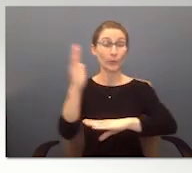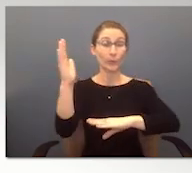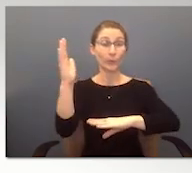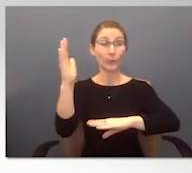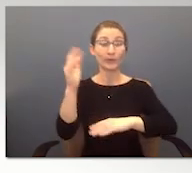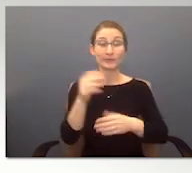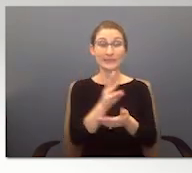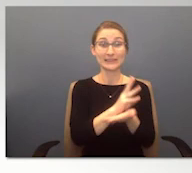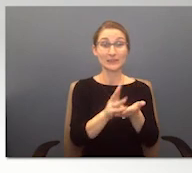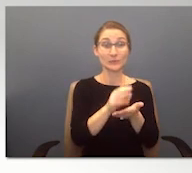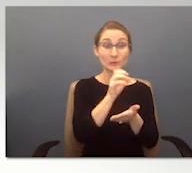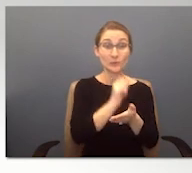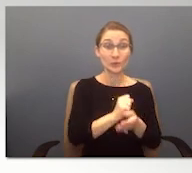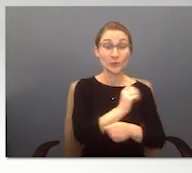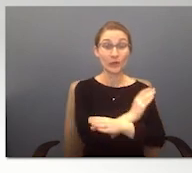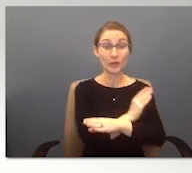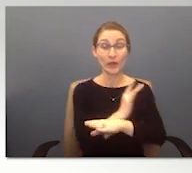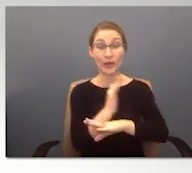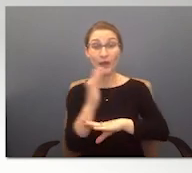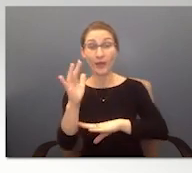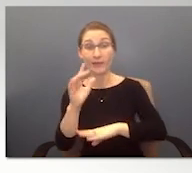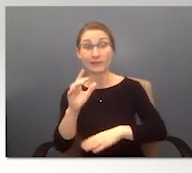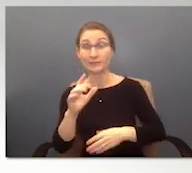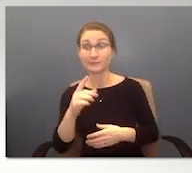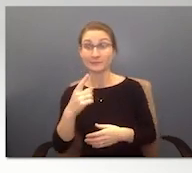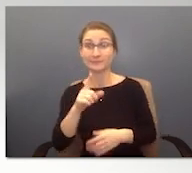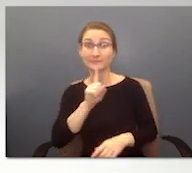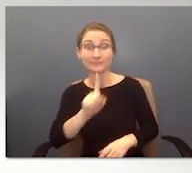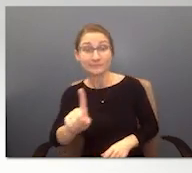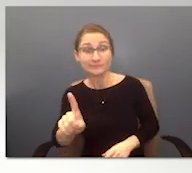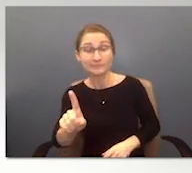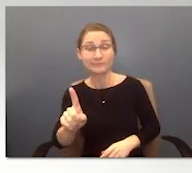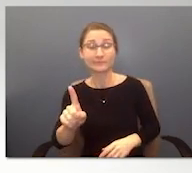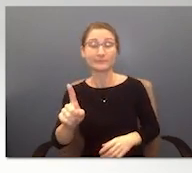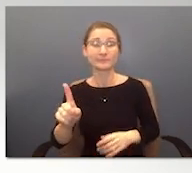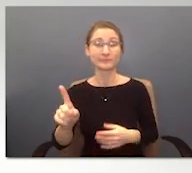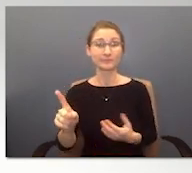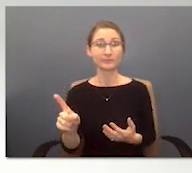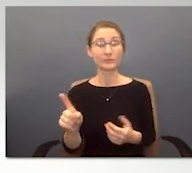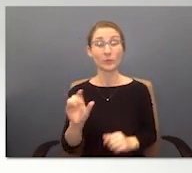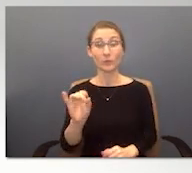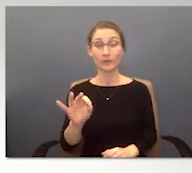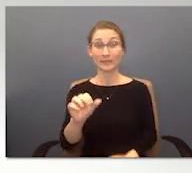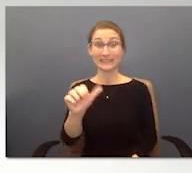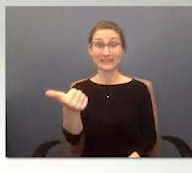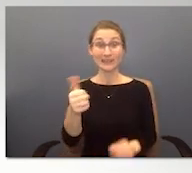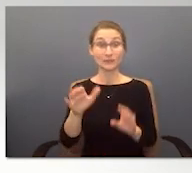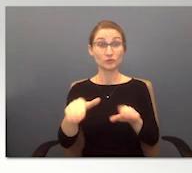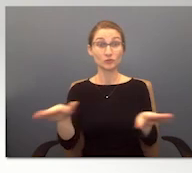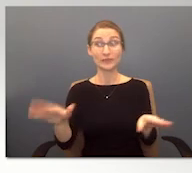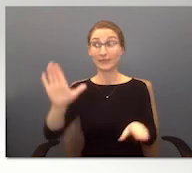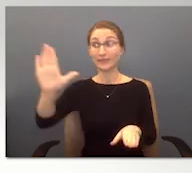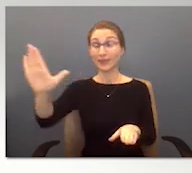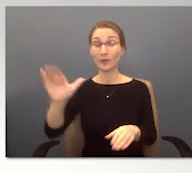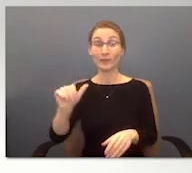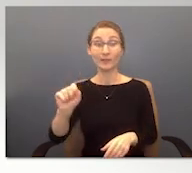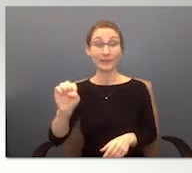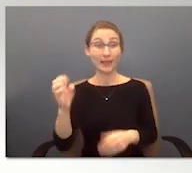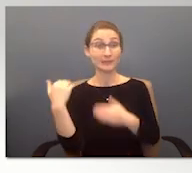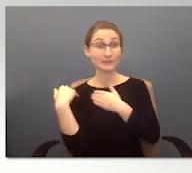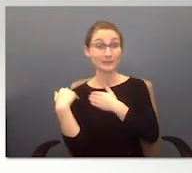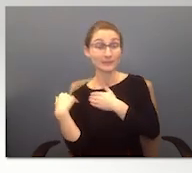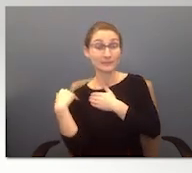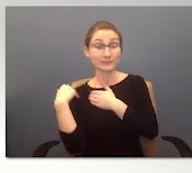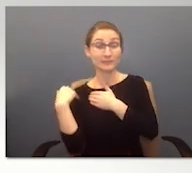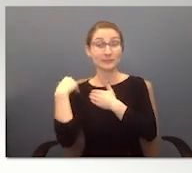more 6-week-old babies, you need to have less kids in the class. And if they have 10 children in their caseload, Yeah. and